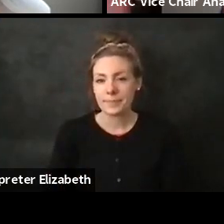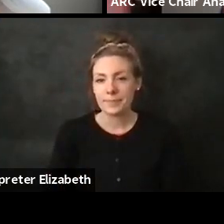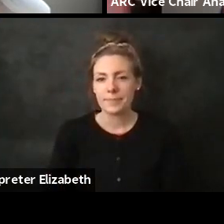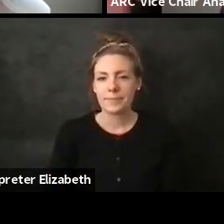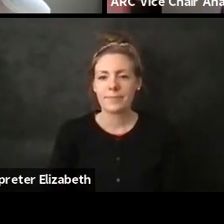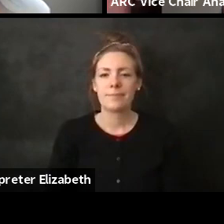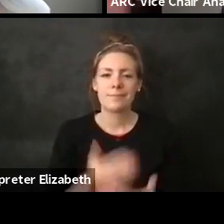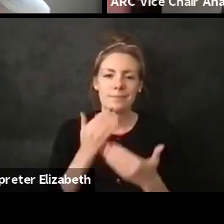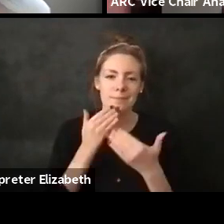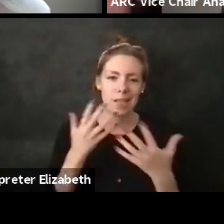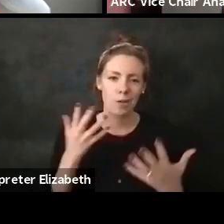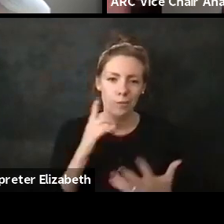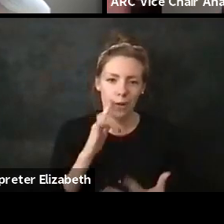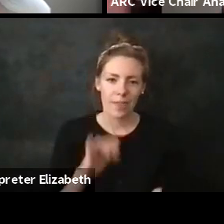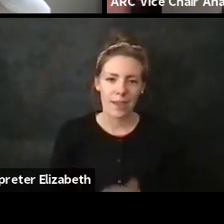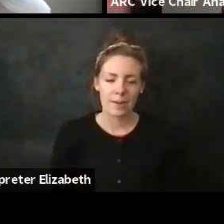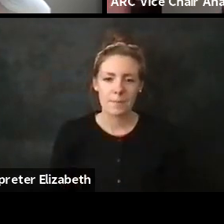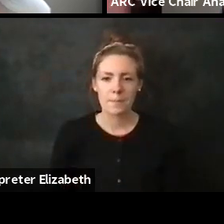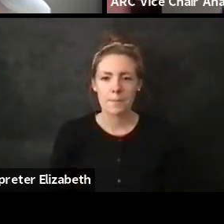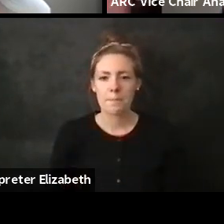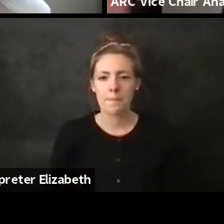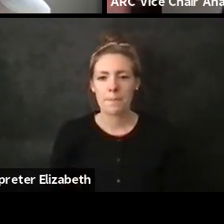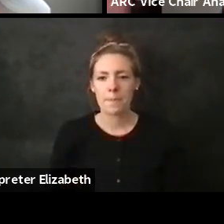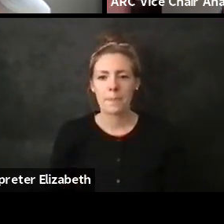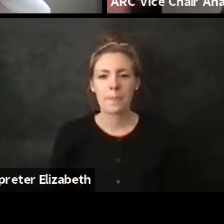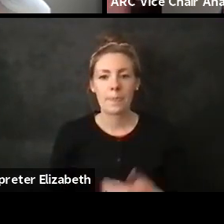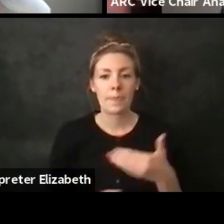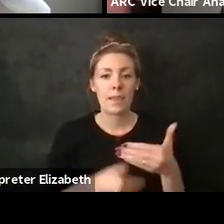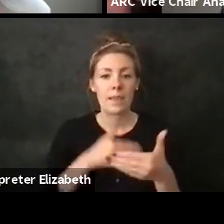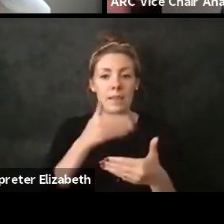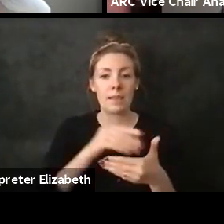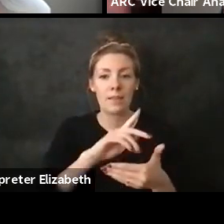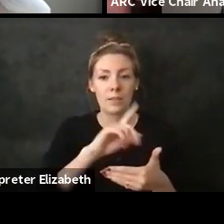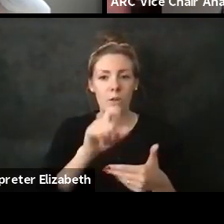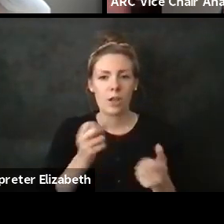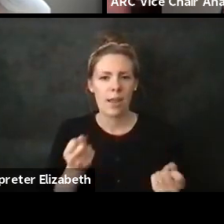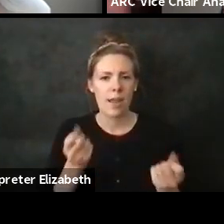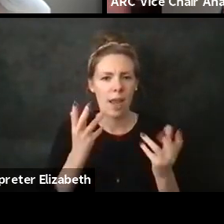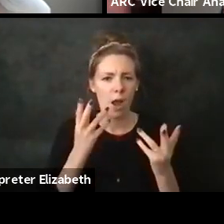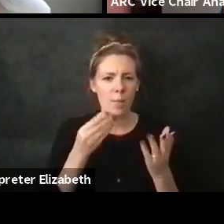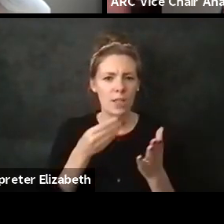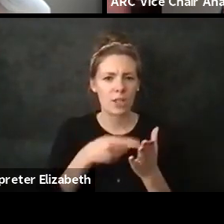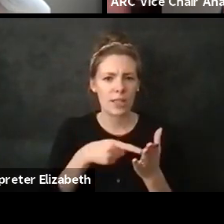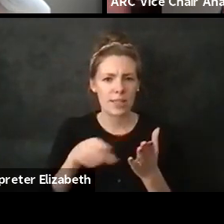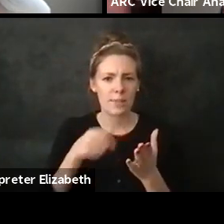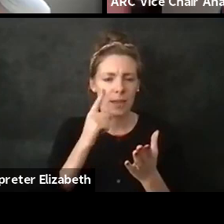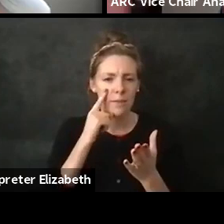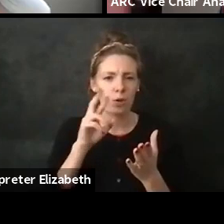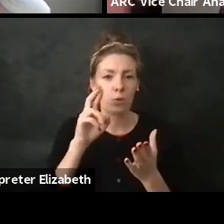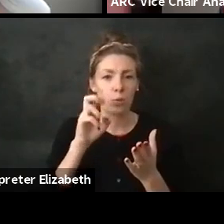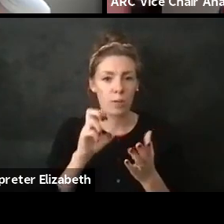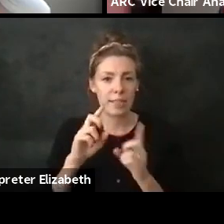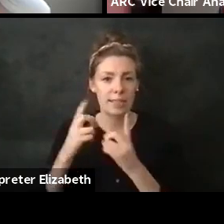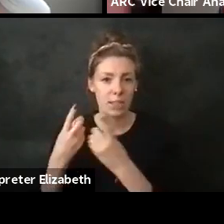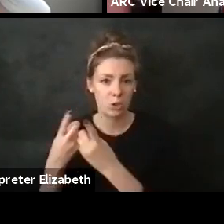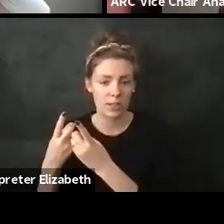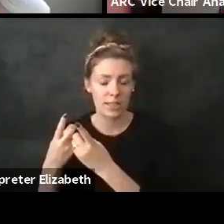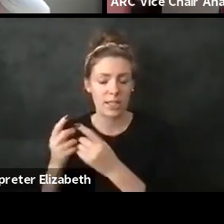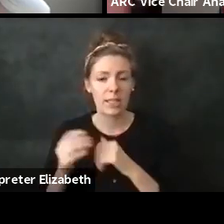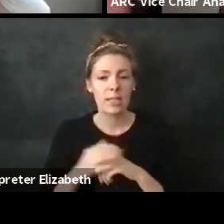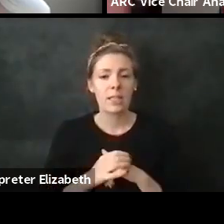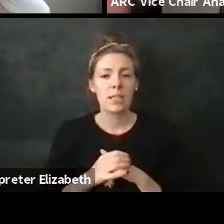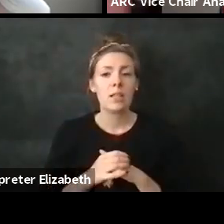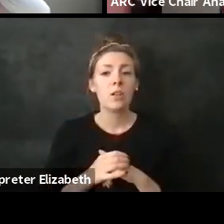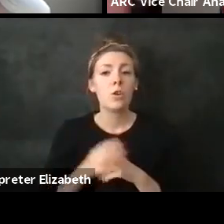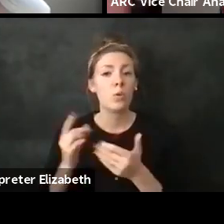Thank you for that. The next question that I have is, how much money does the county spend on redistricting and how often is it done? We did talk about how